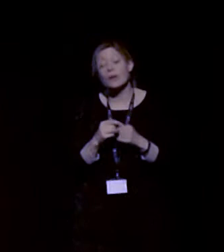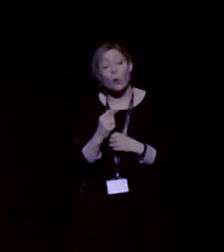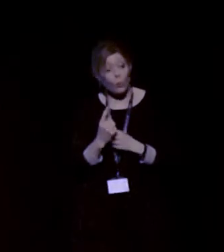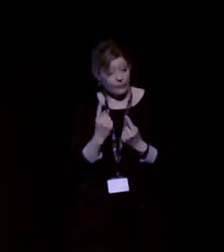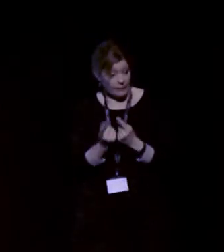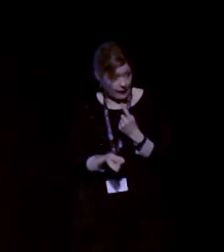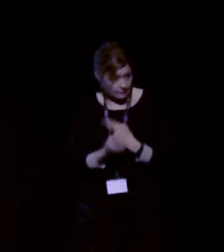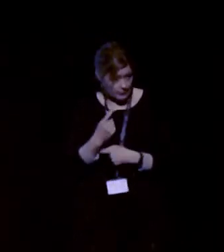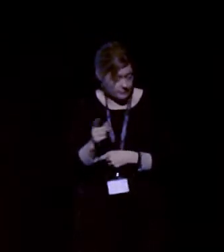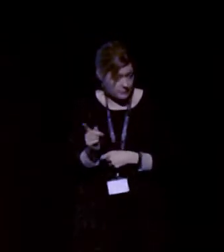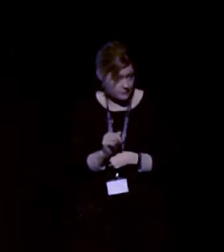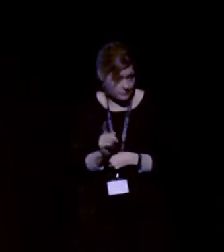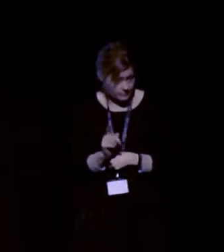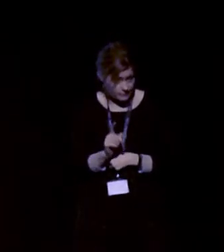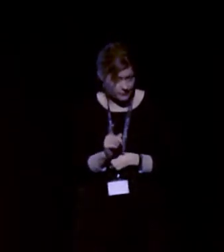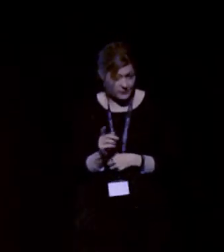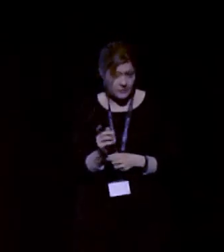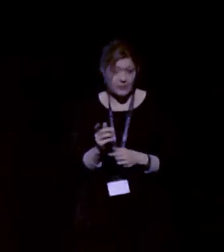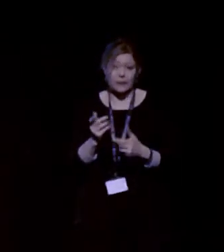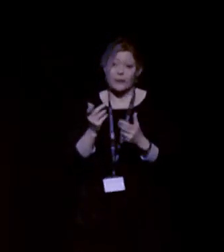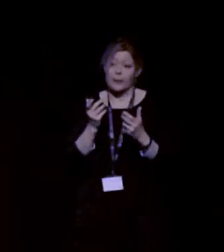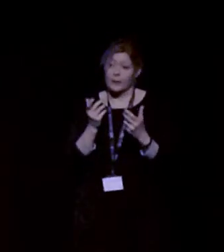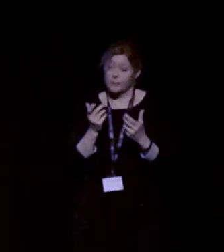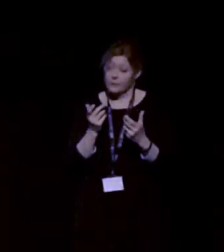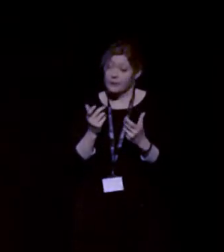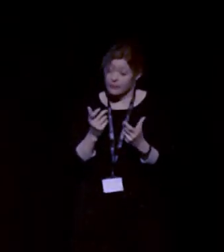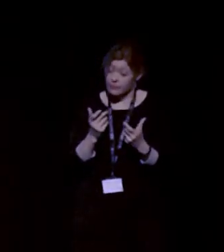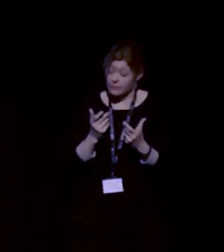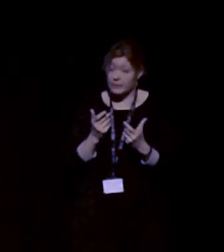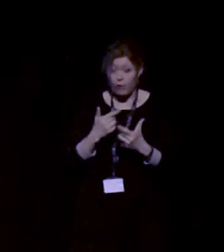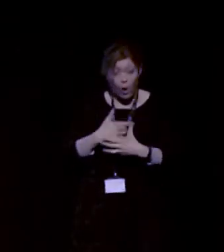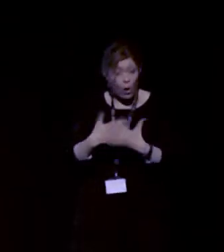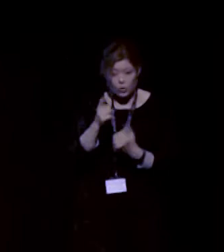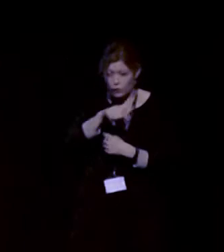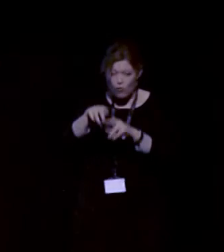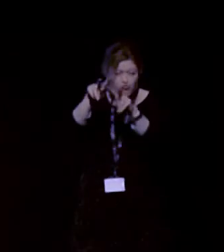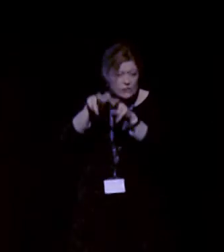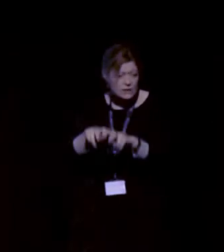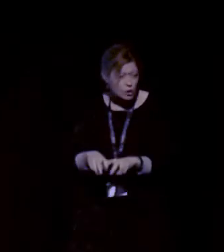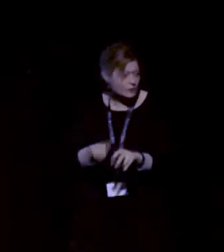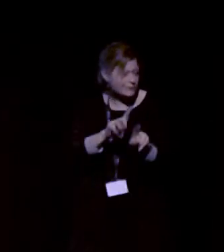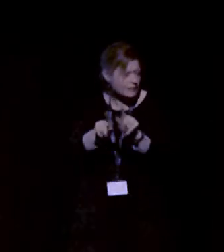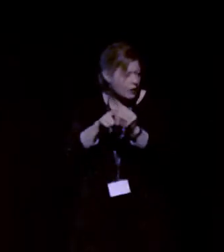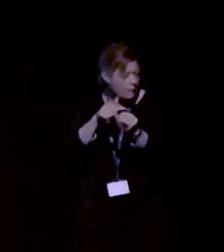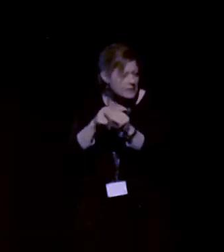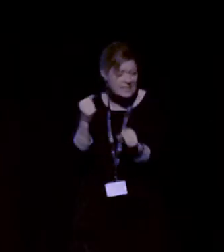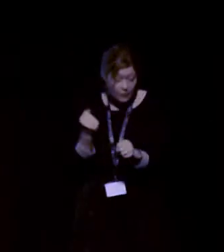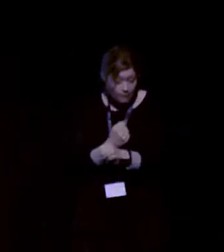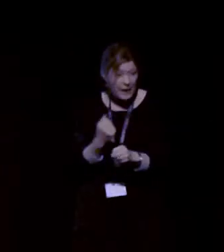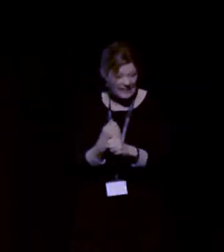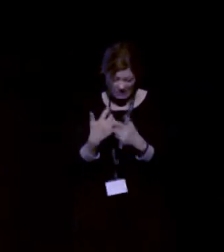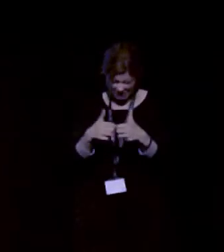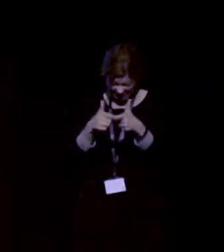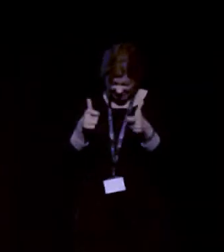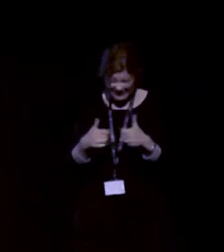are a number of researchers and companies that make these devices for therapeutic sounds have